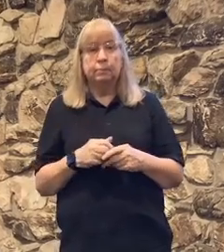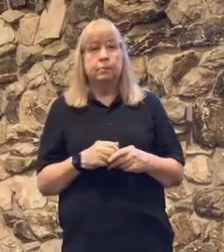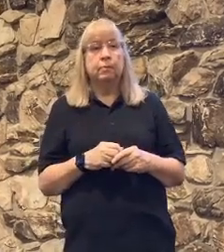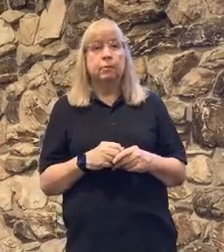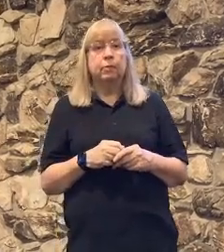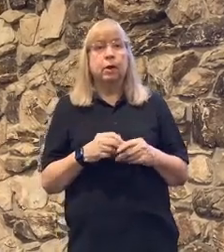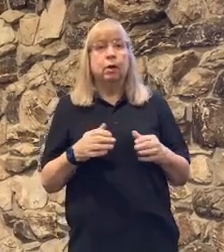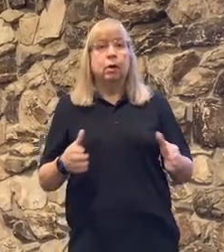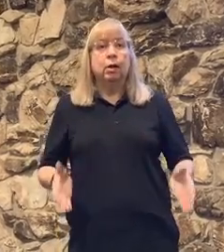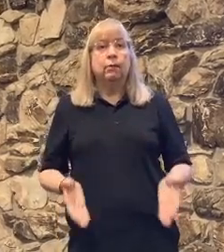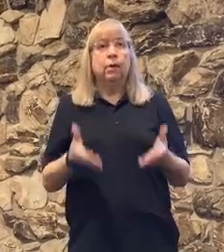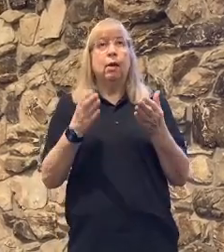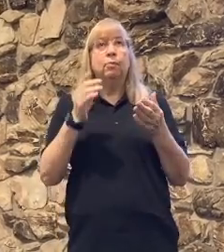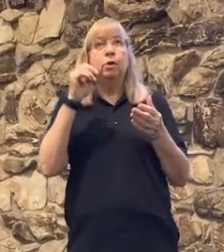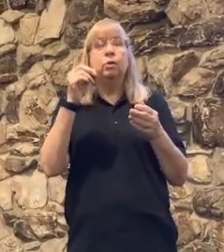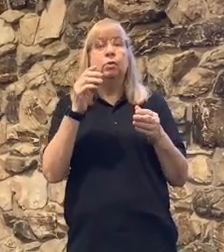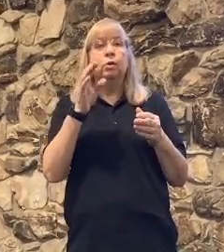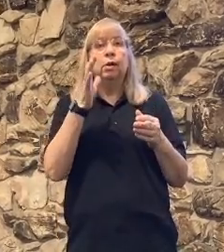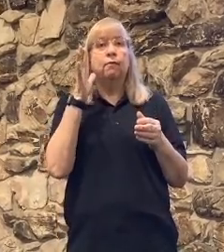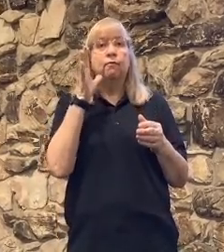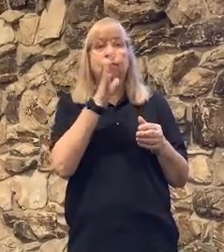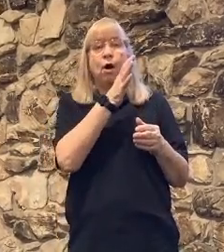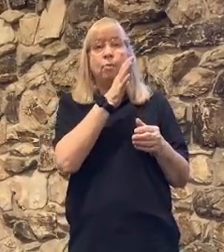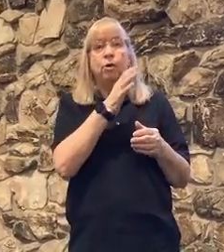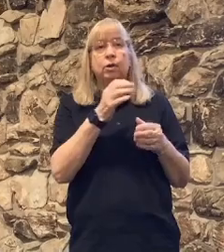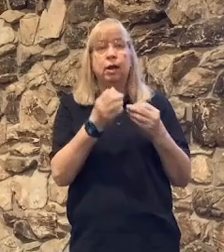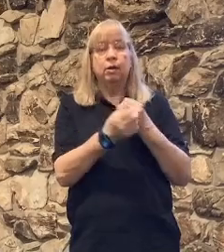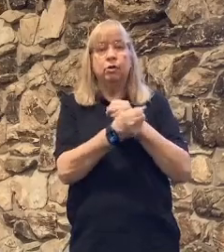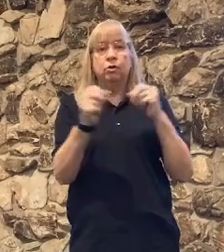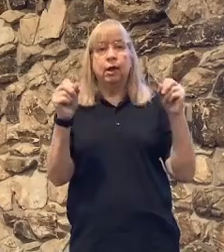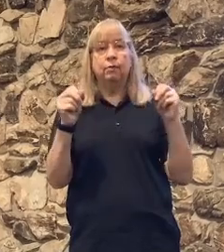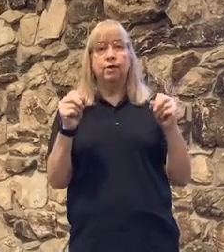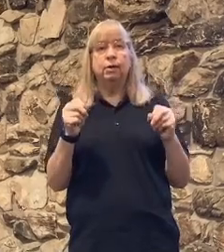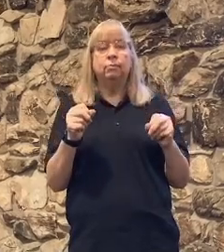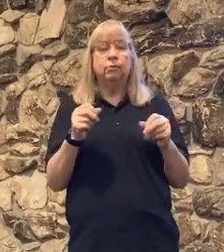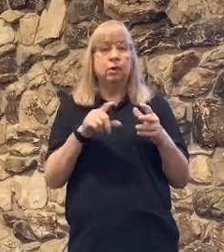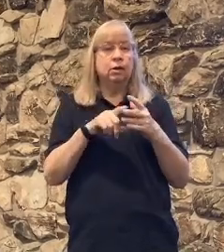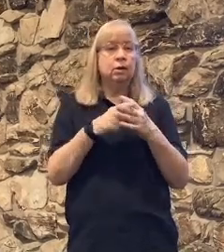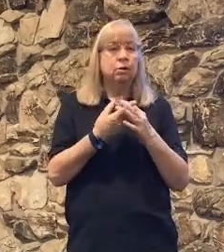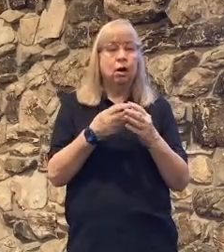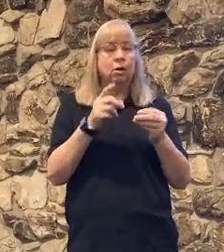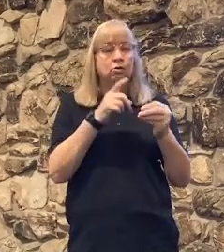We lift up to you the farmers and their safety as they begin the harvest.